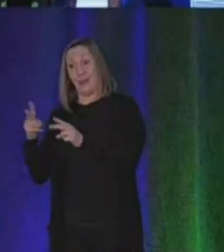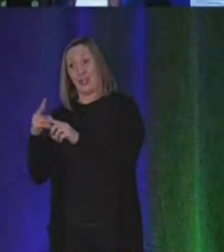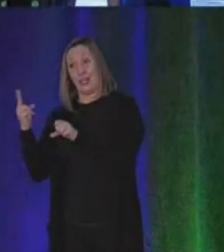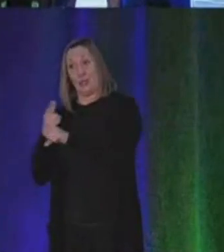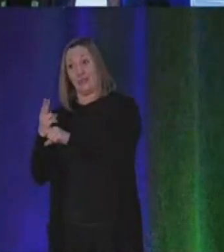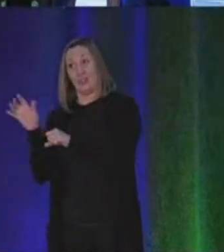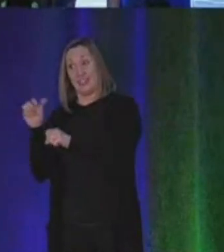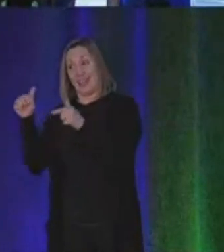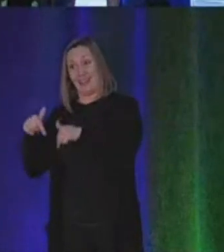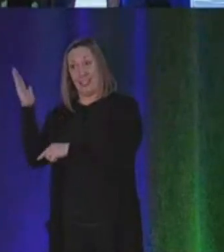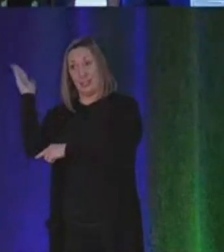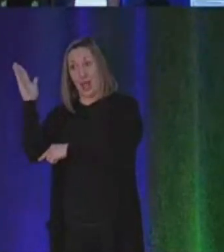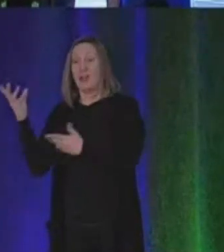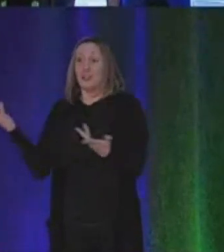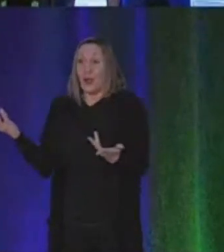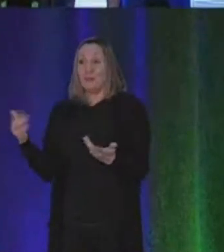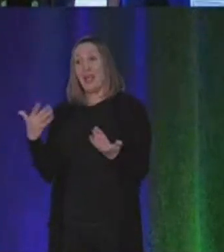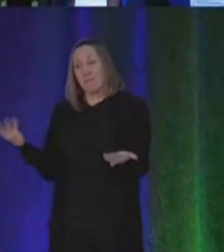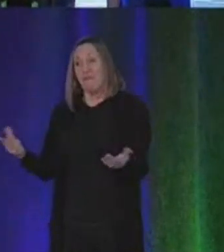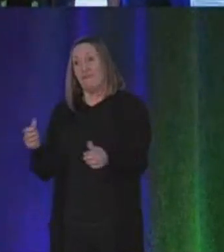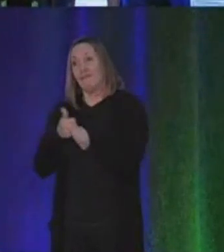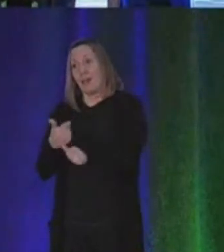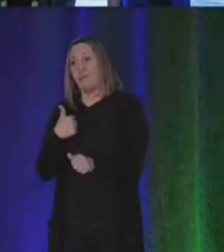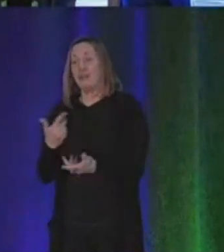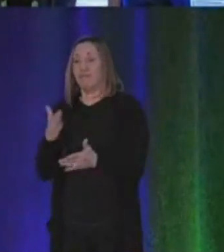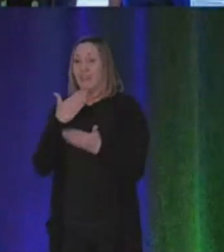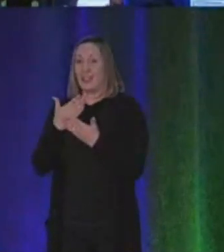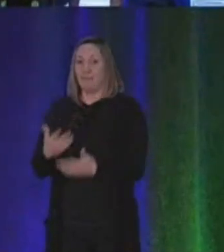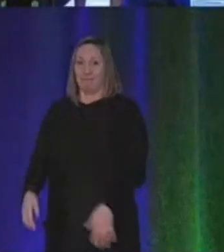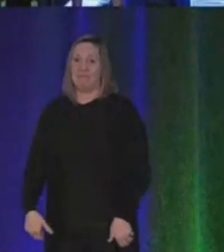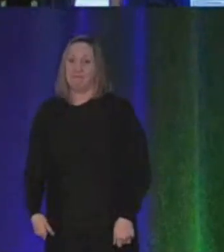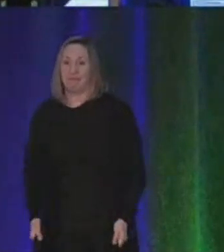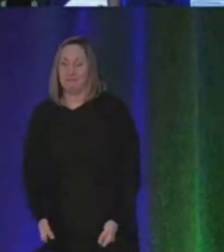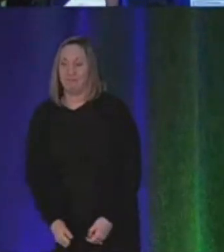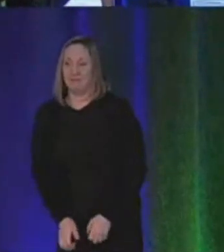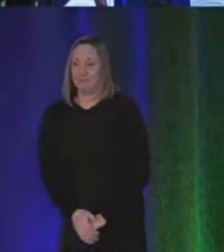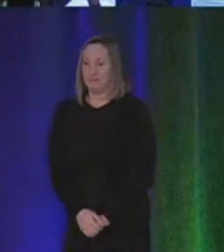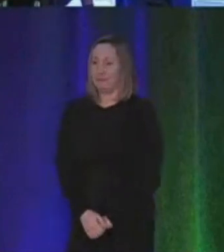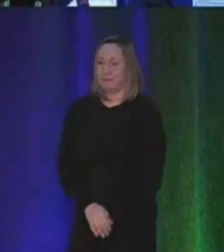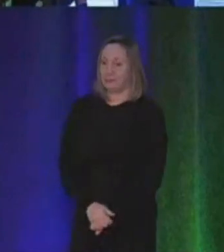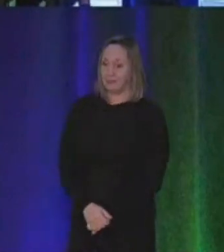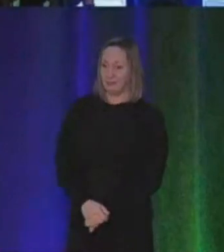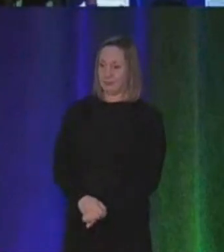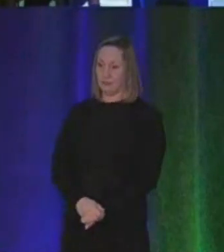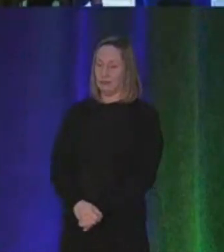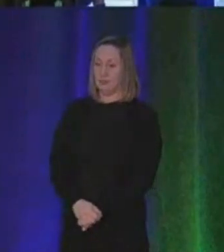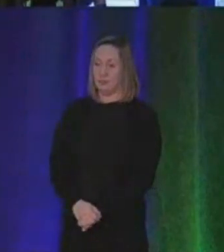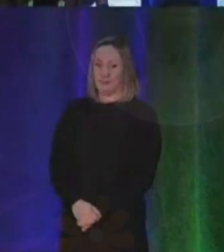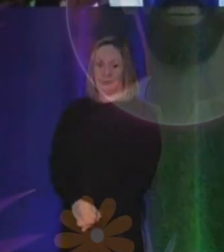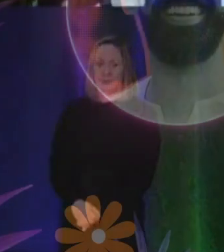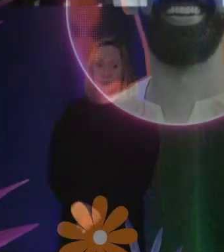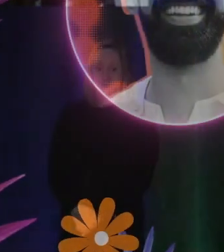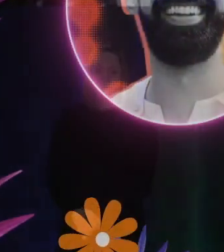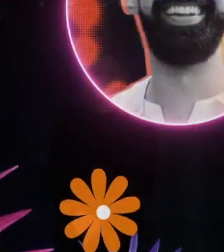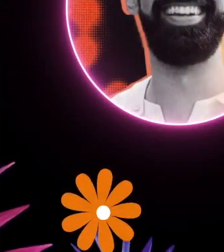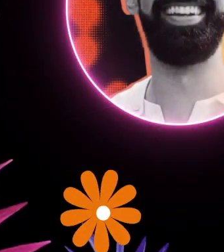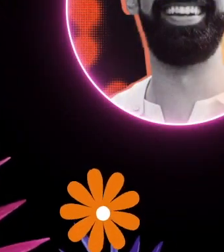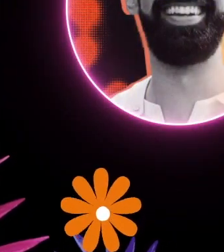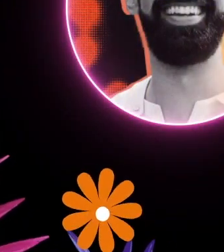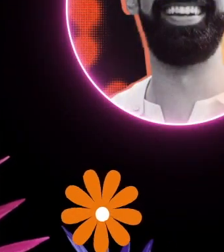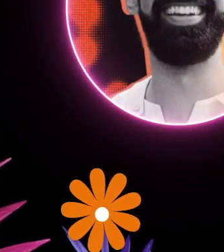talk. So yeah, follow me, and thank you, everyone.